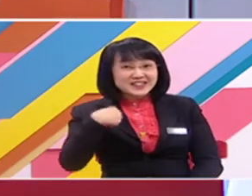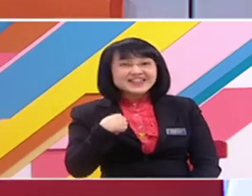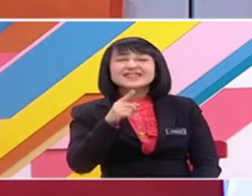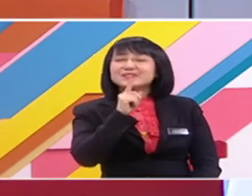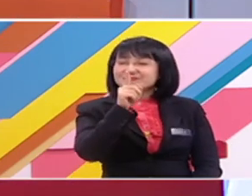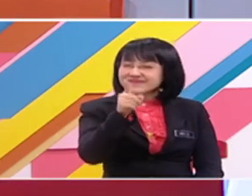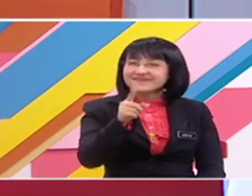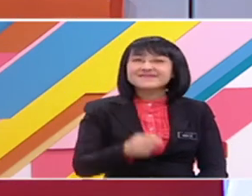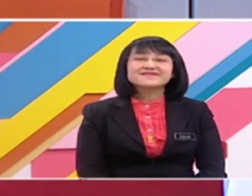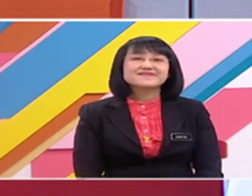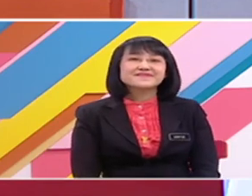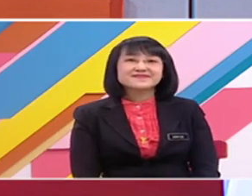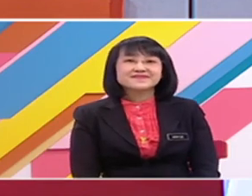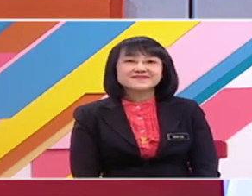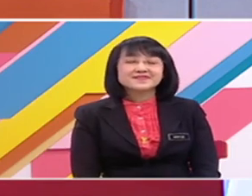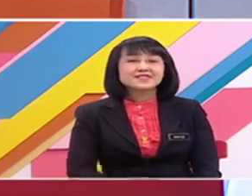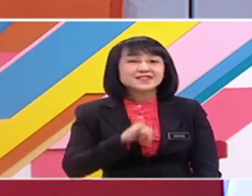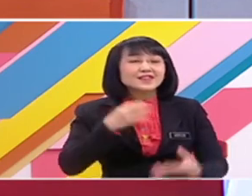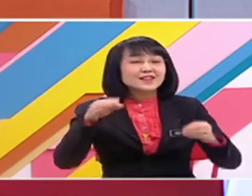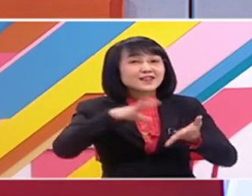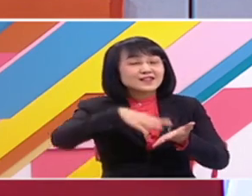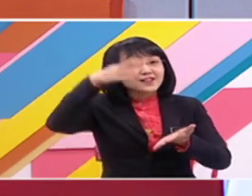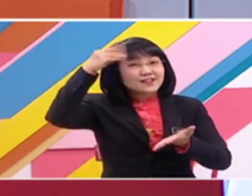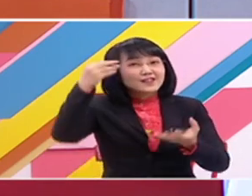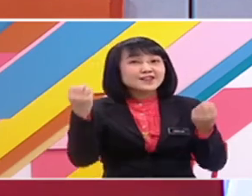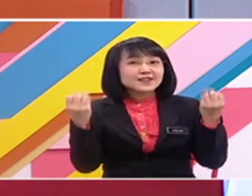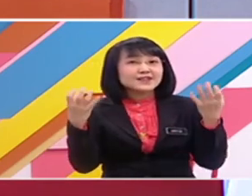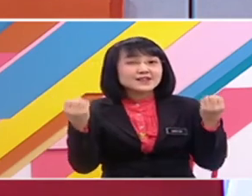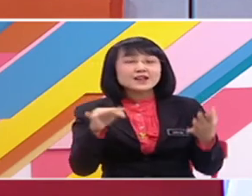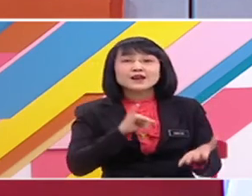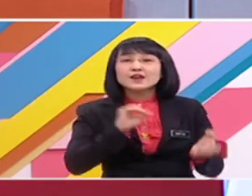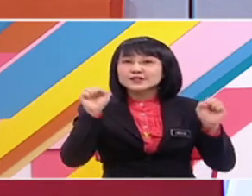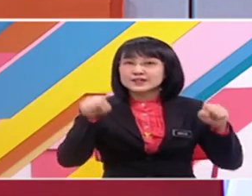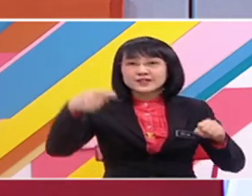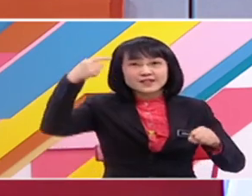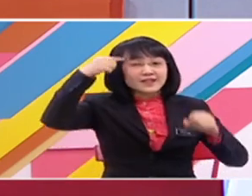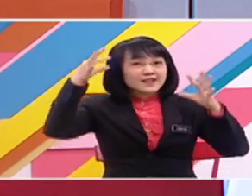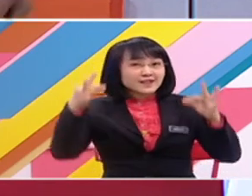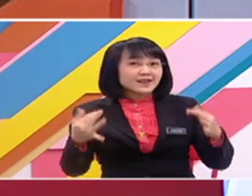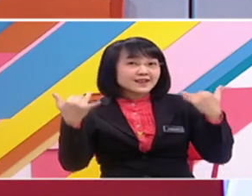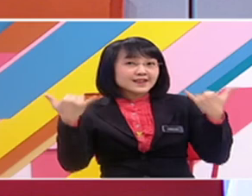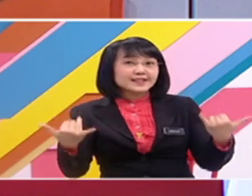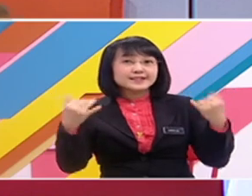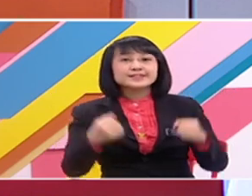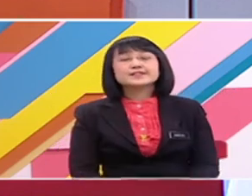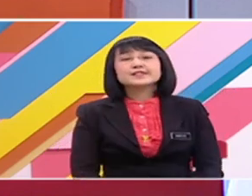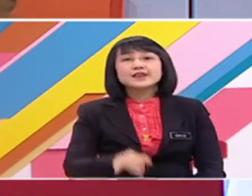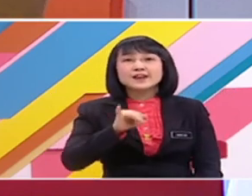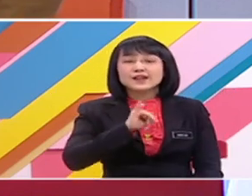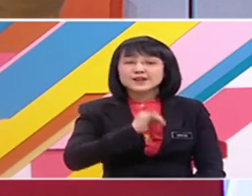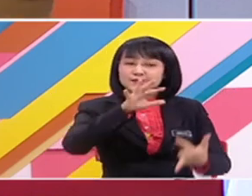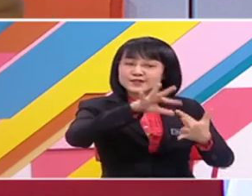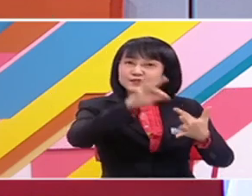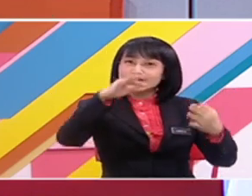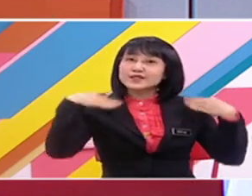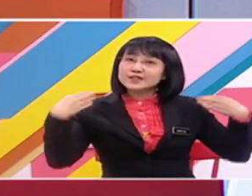lesson, right, I've learned a lot, so I think I can decide now. I think I'm going to pick a blouse and